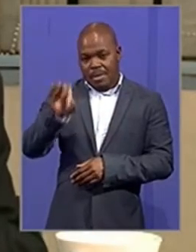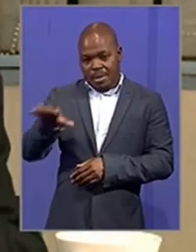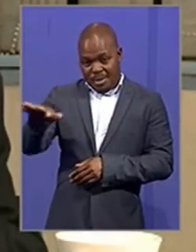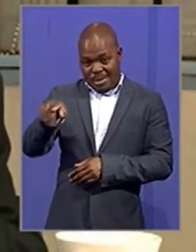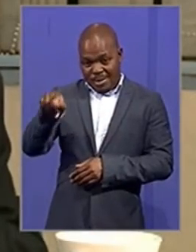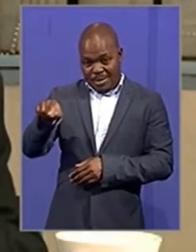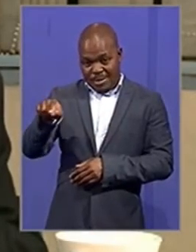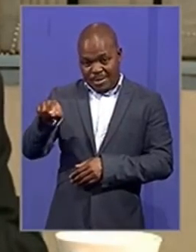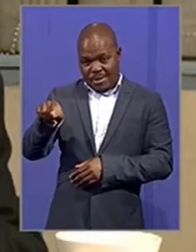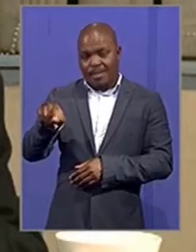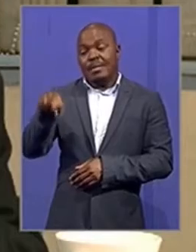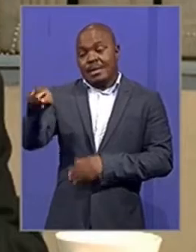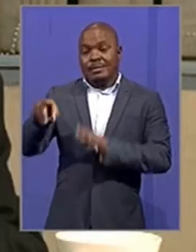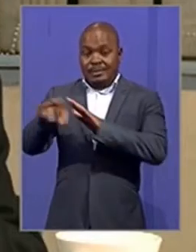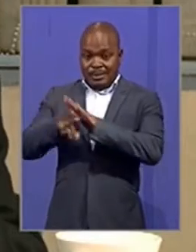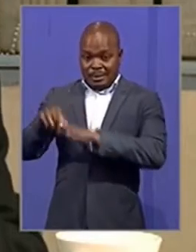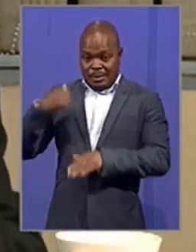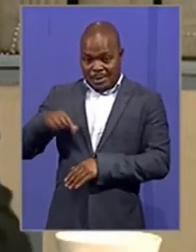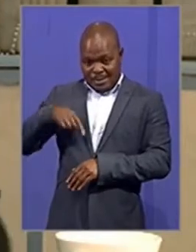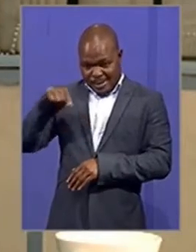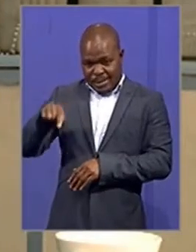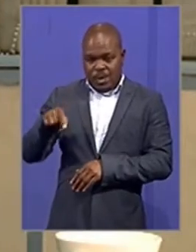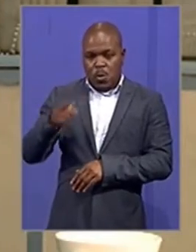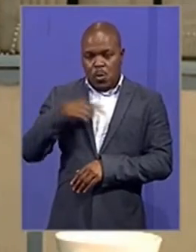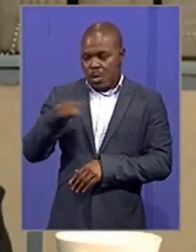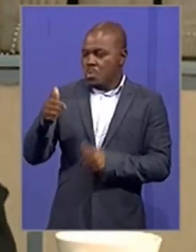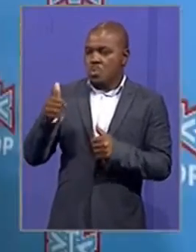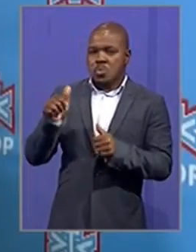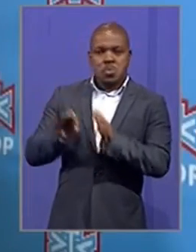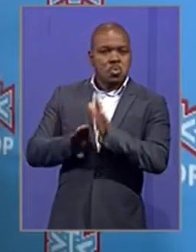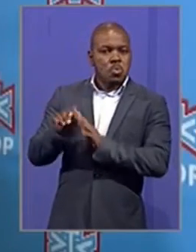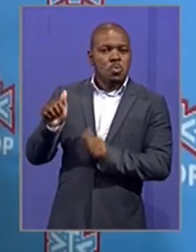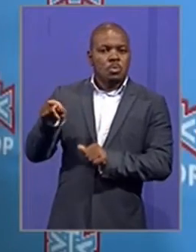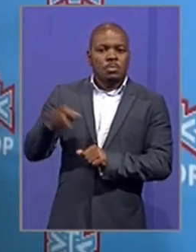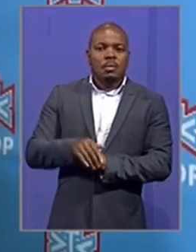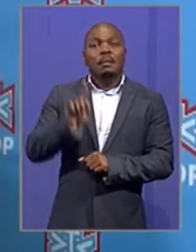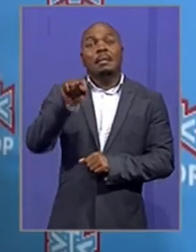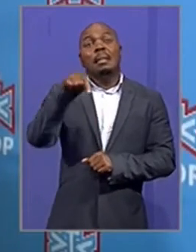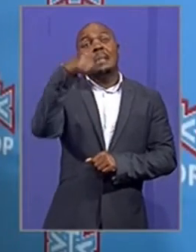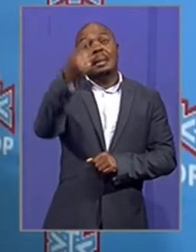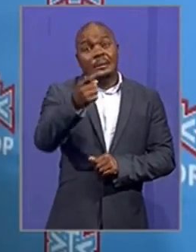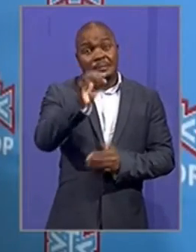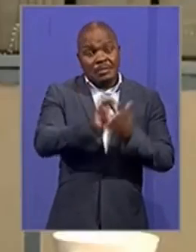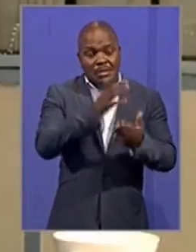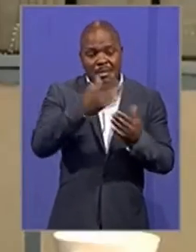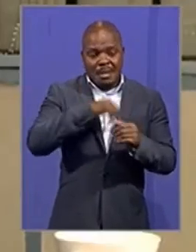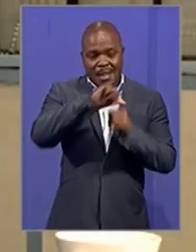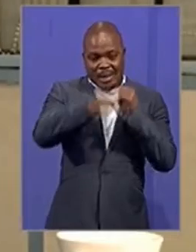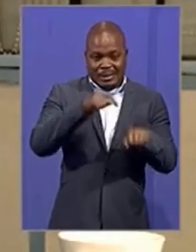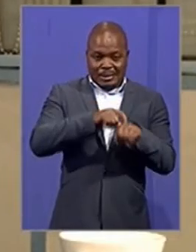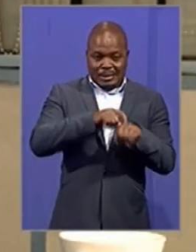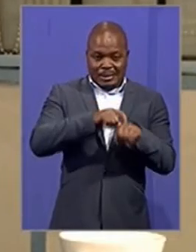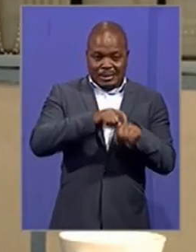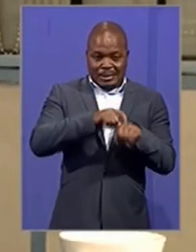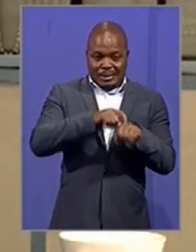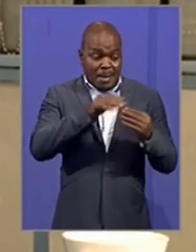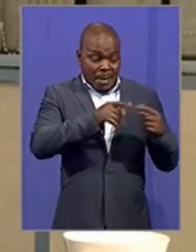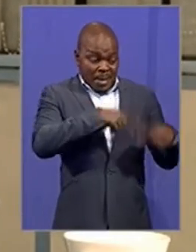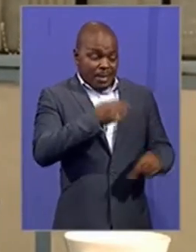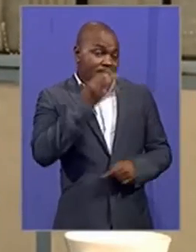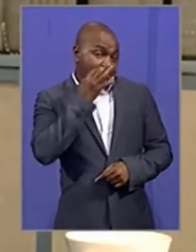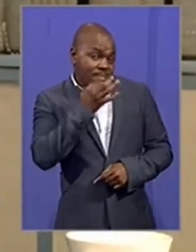Vembe. Okay. Vembe district municipality, we are doing great there. Yeah. The next elections might be my last run. If the membership comes and